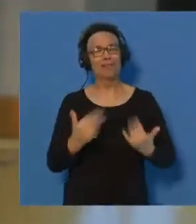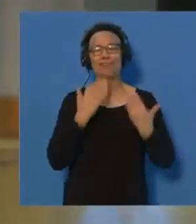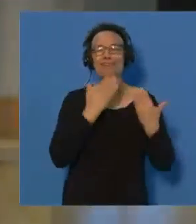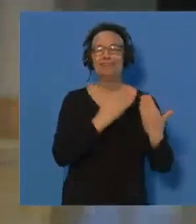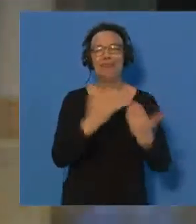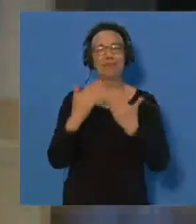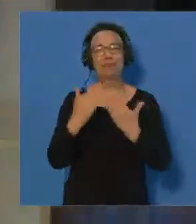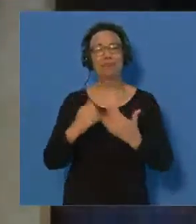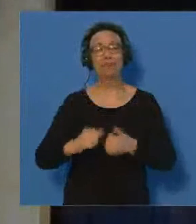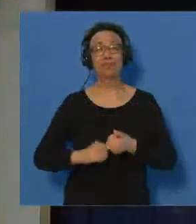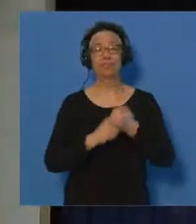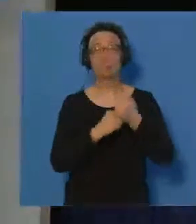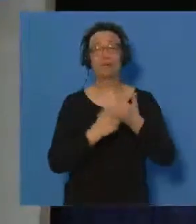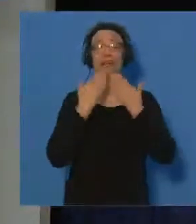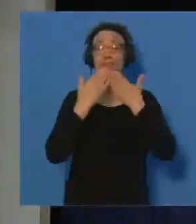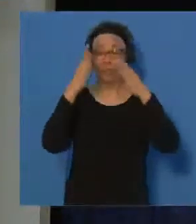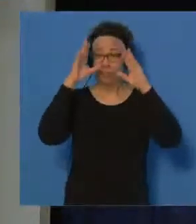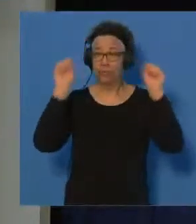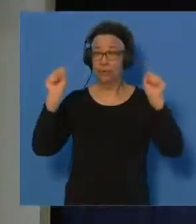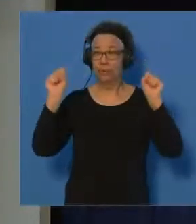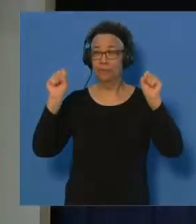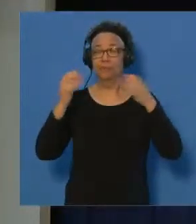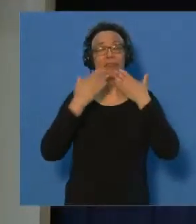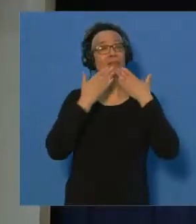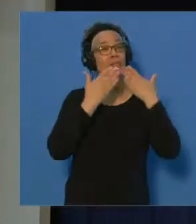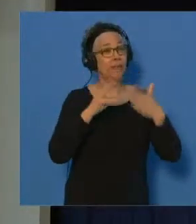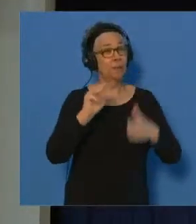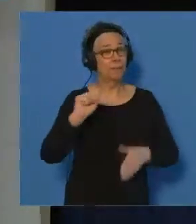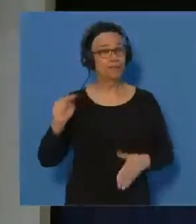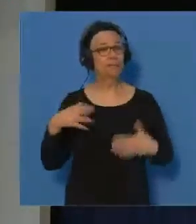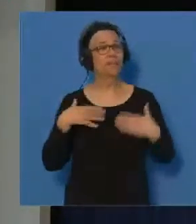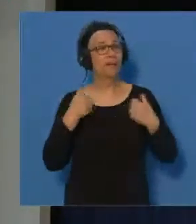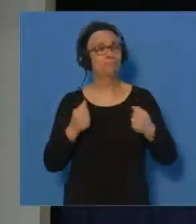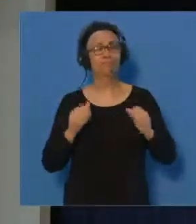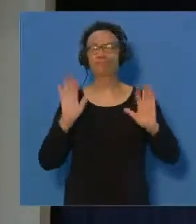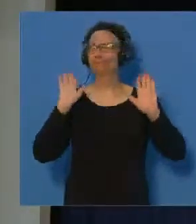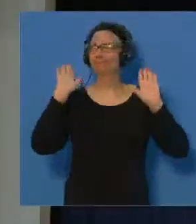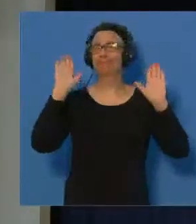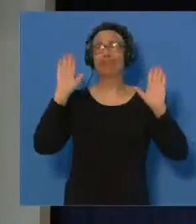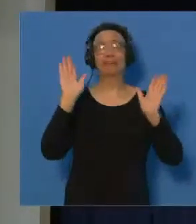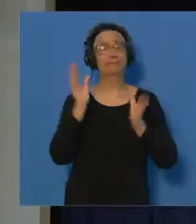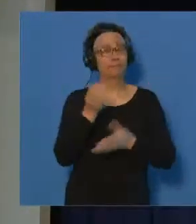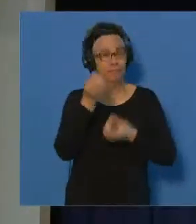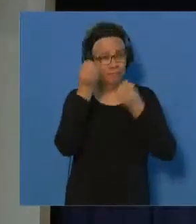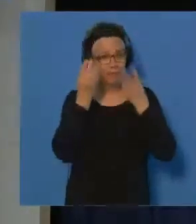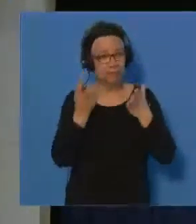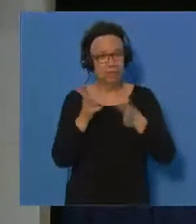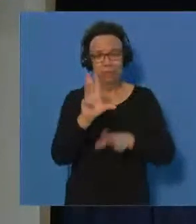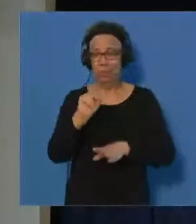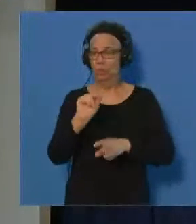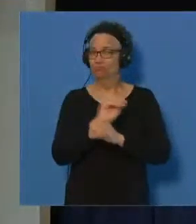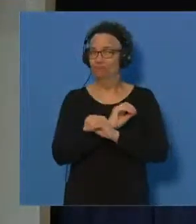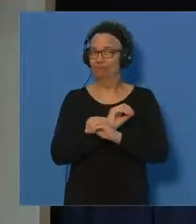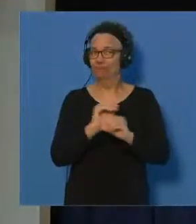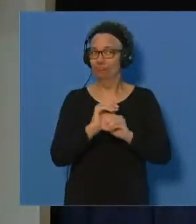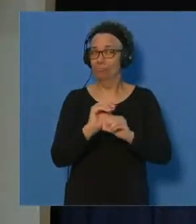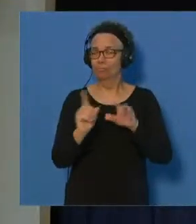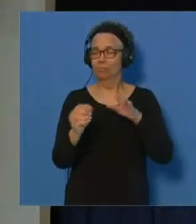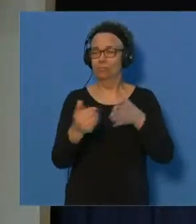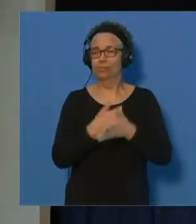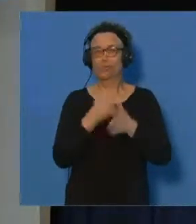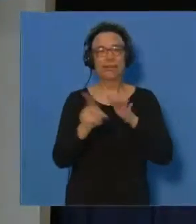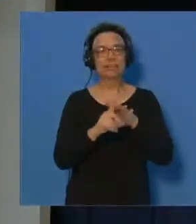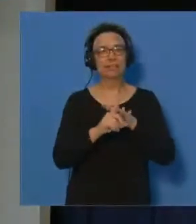much for your support. Thank you, Premier. Thank you very much, Minister of Health, and it's great news to know that there are no new cases reported today.